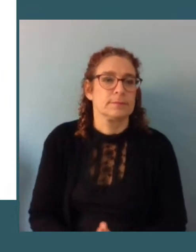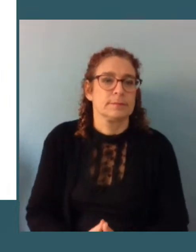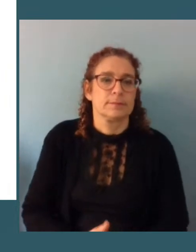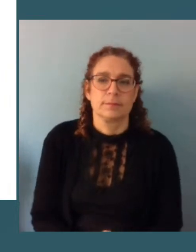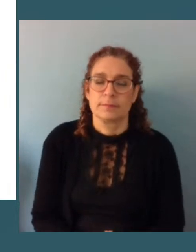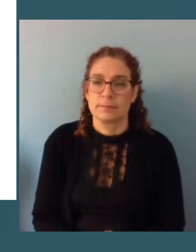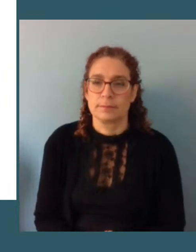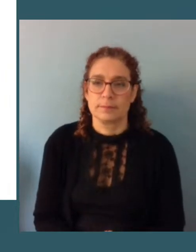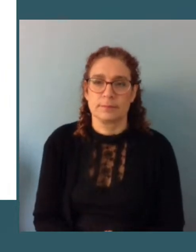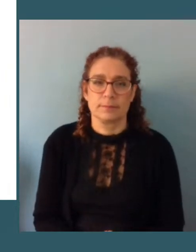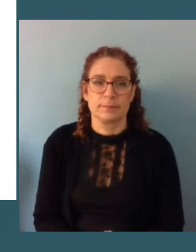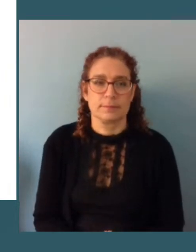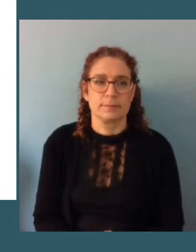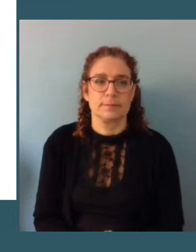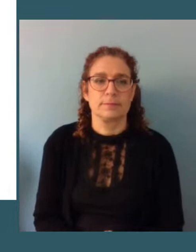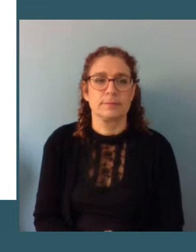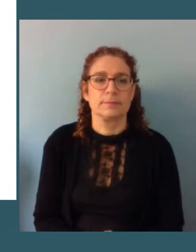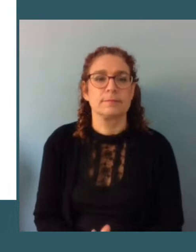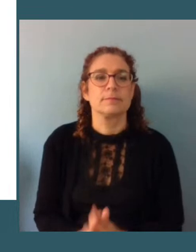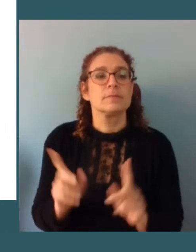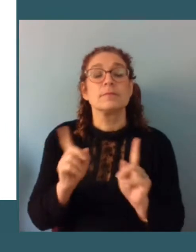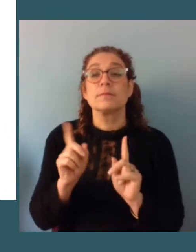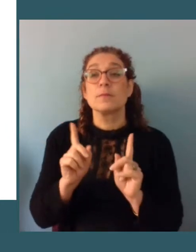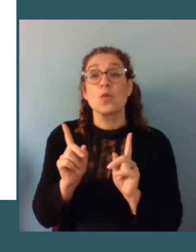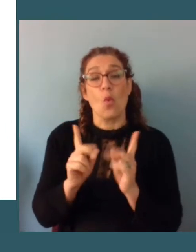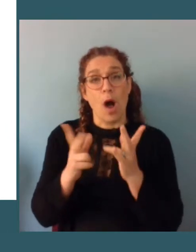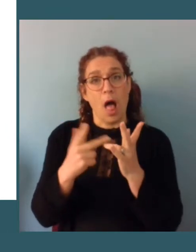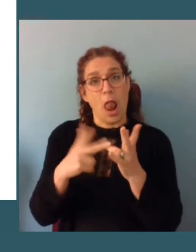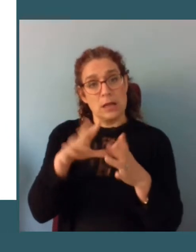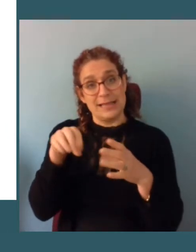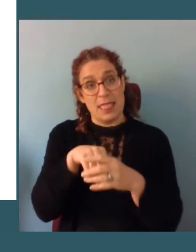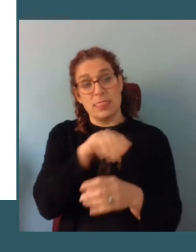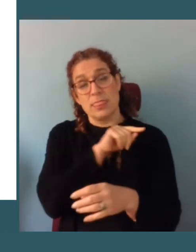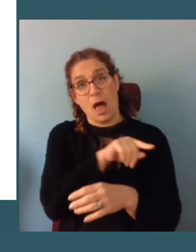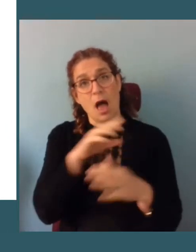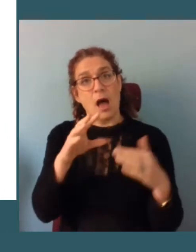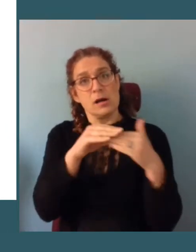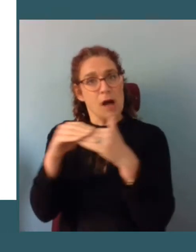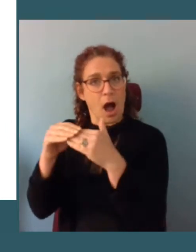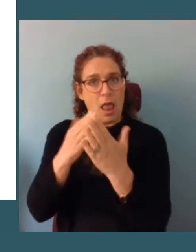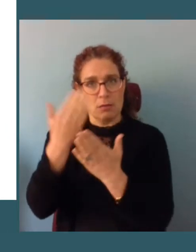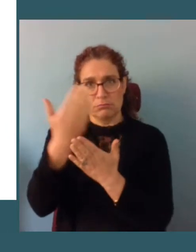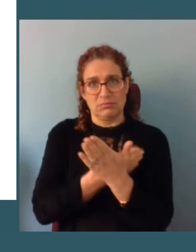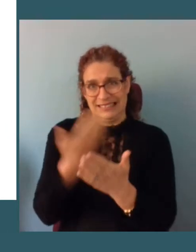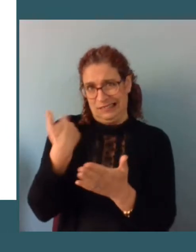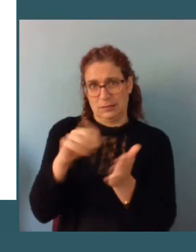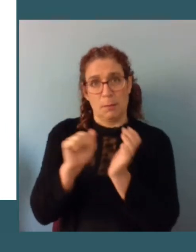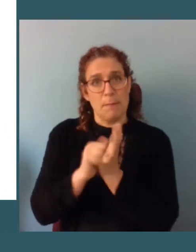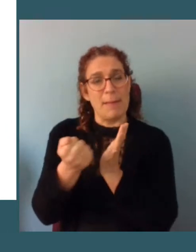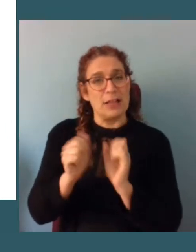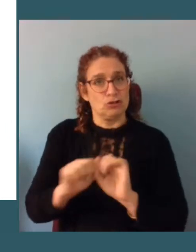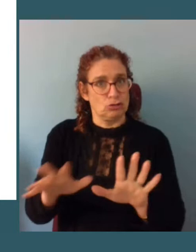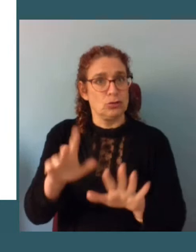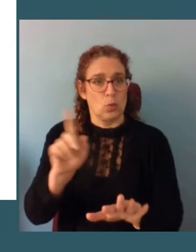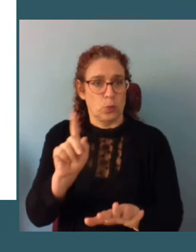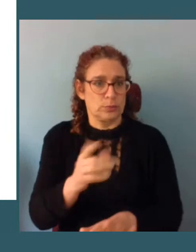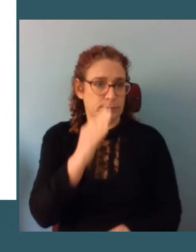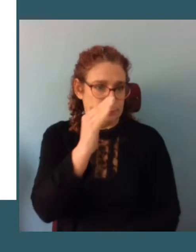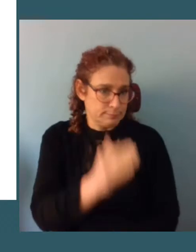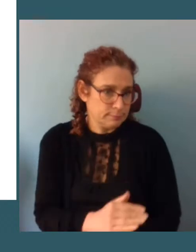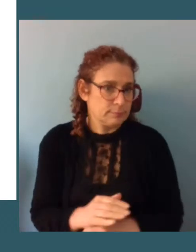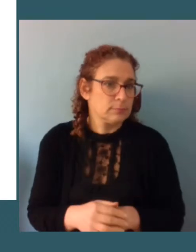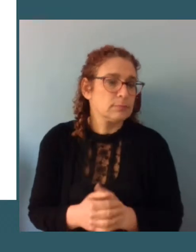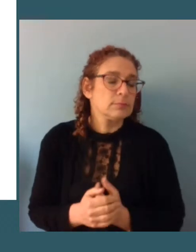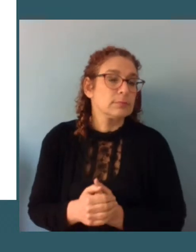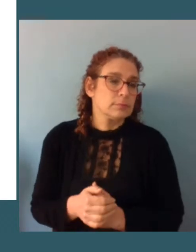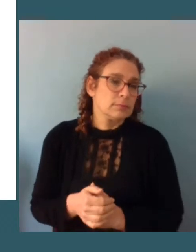So some of the things that are in that prevention guideline that's been published. So all recommendations